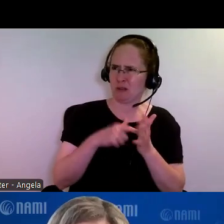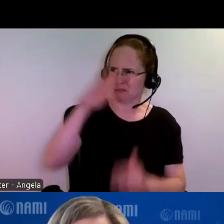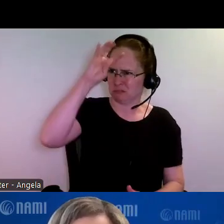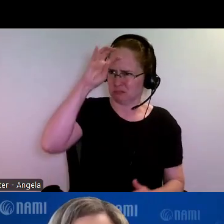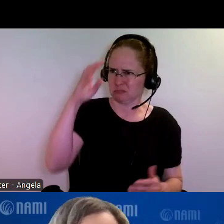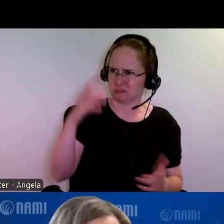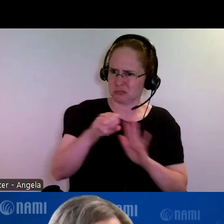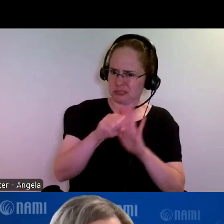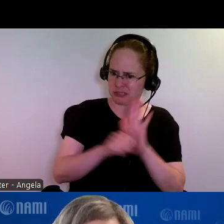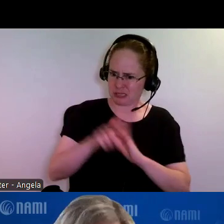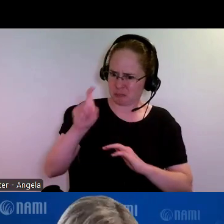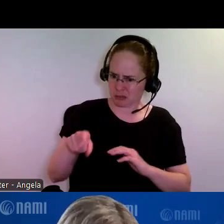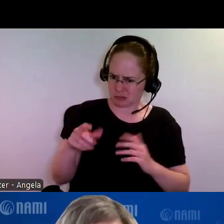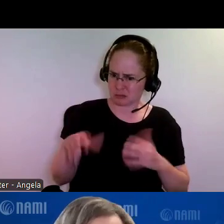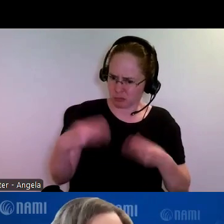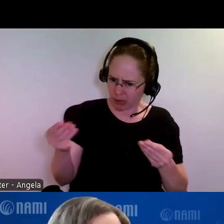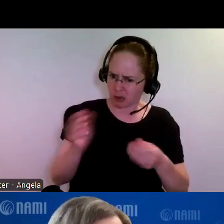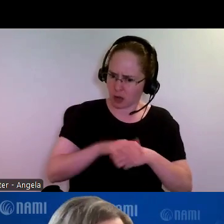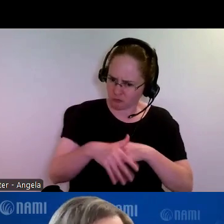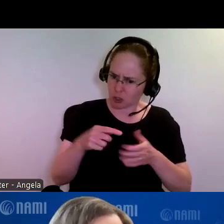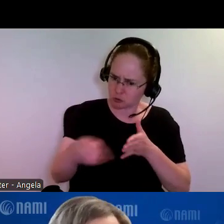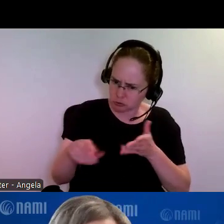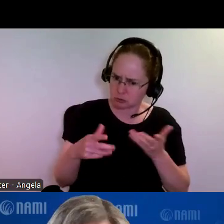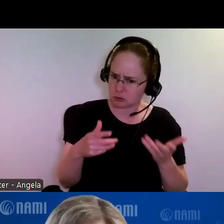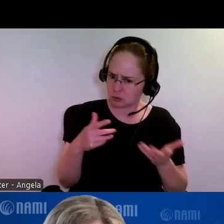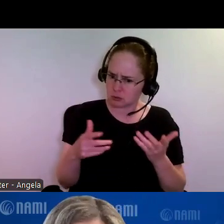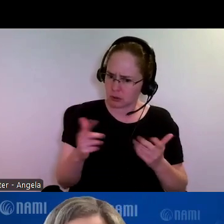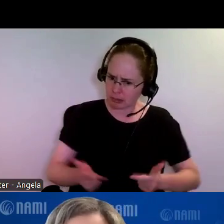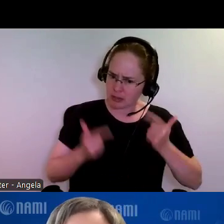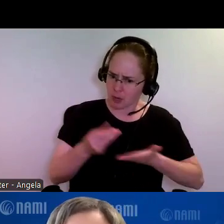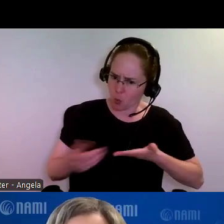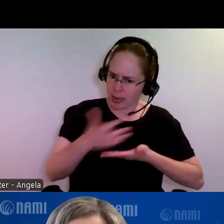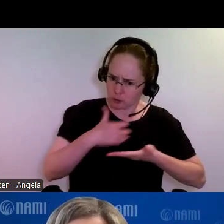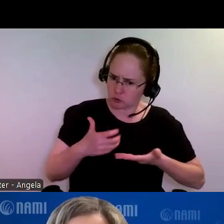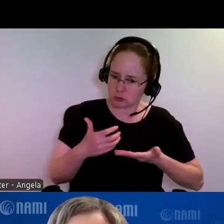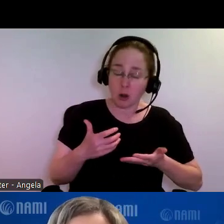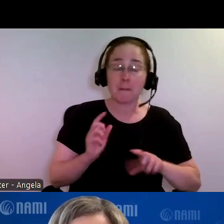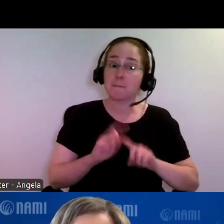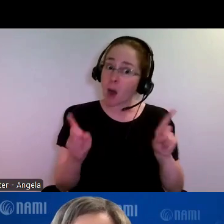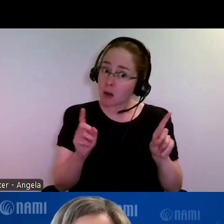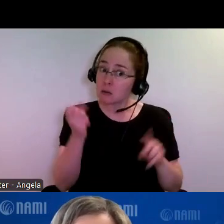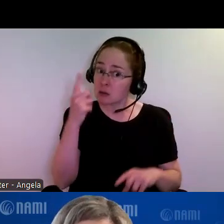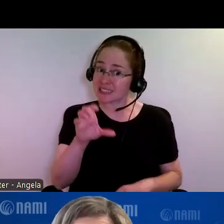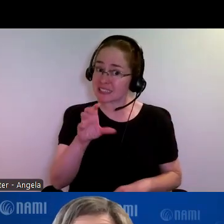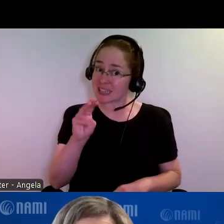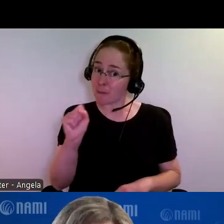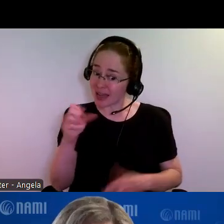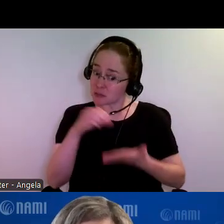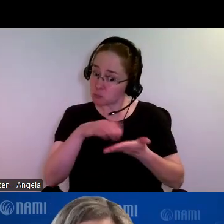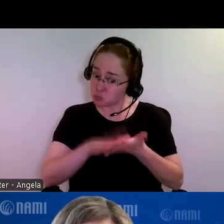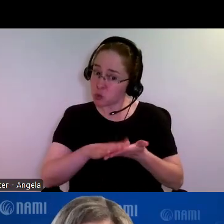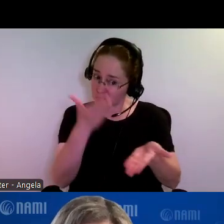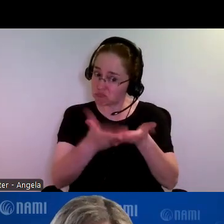states to you know, provide coverage or provide a living wage. But the fact that CMS has put this in